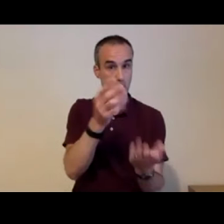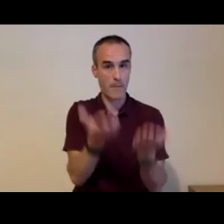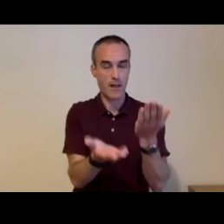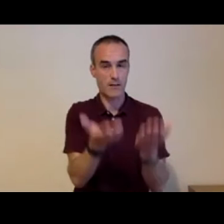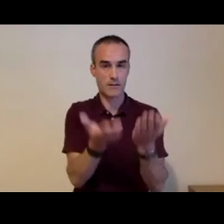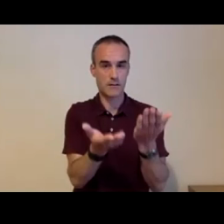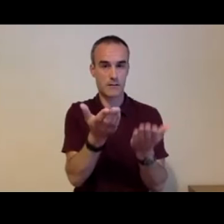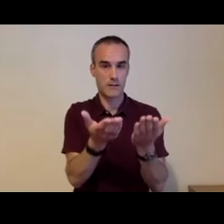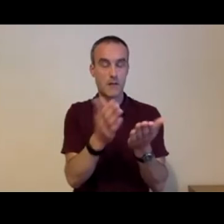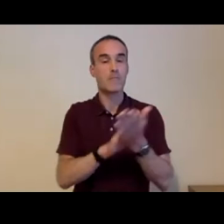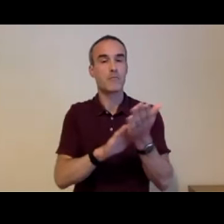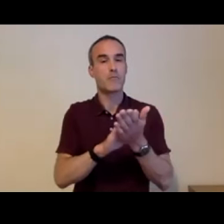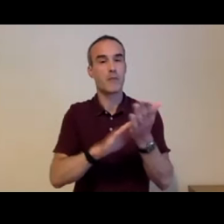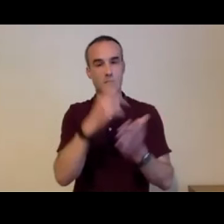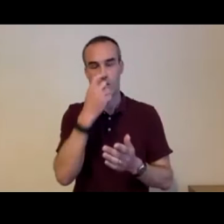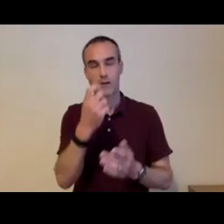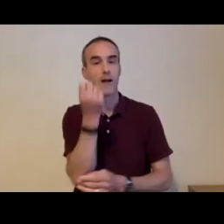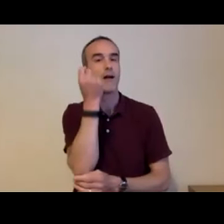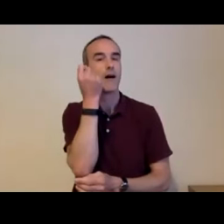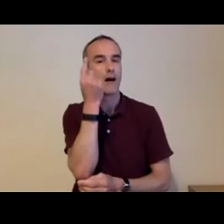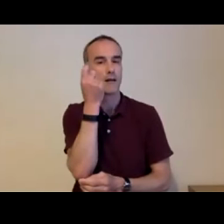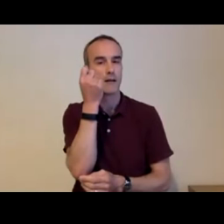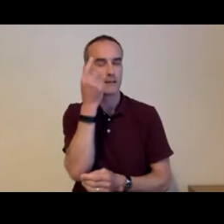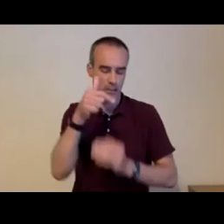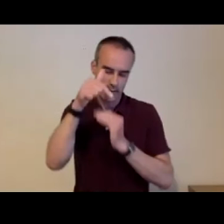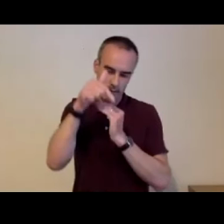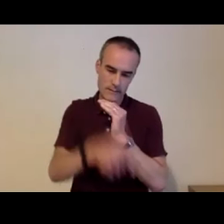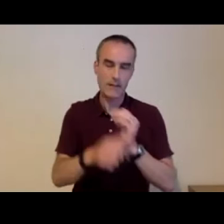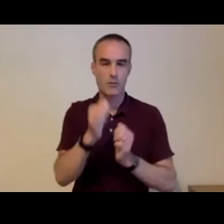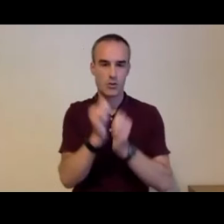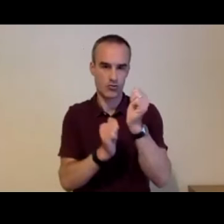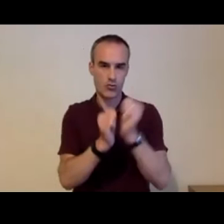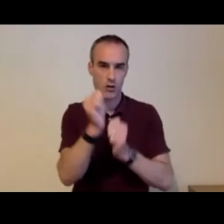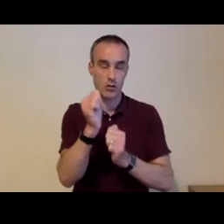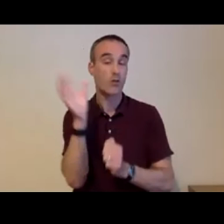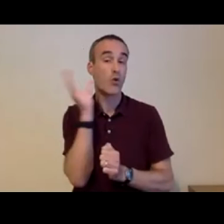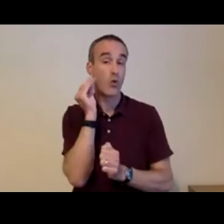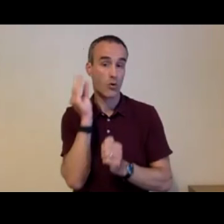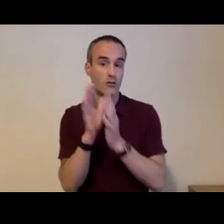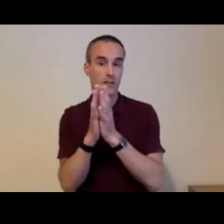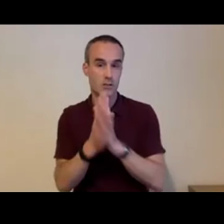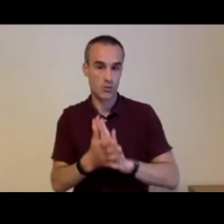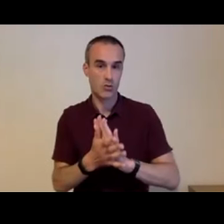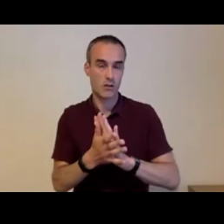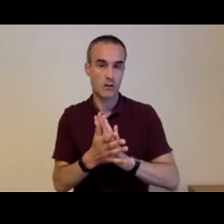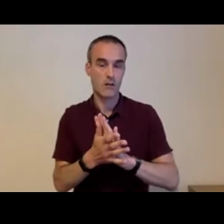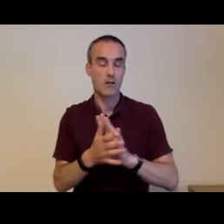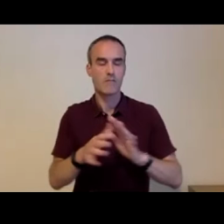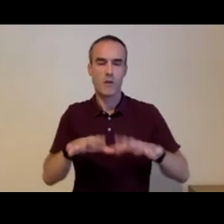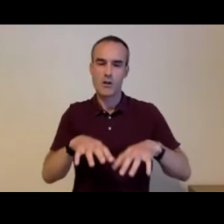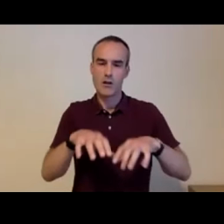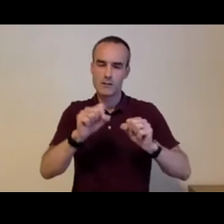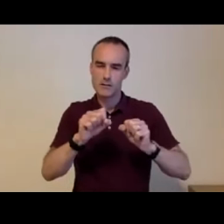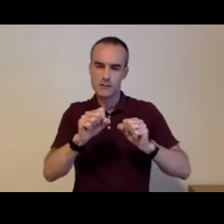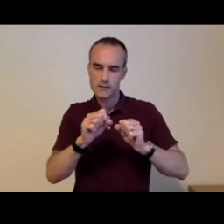can start to understand the deep structure of auditory disorders and start to build these